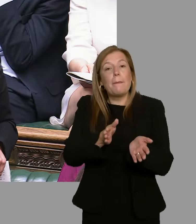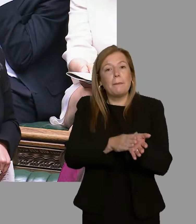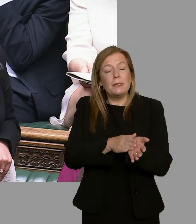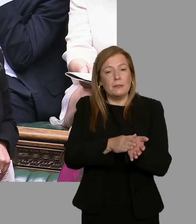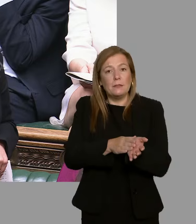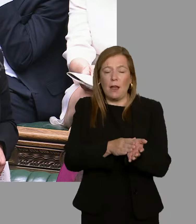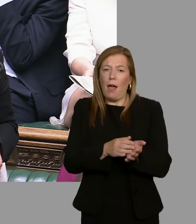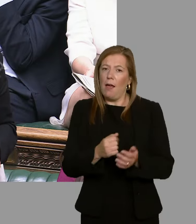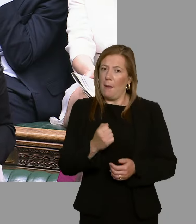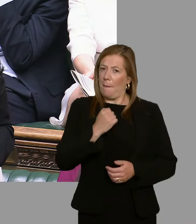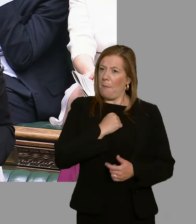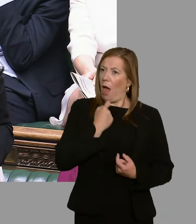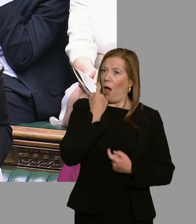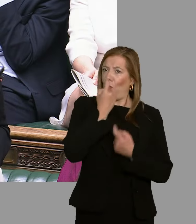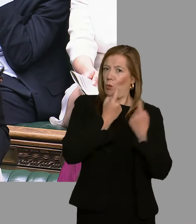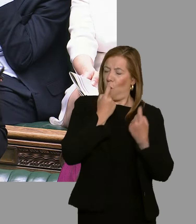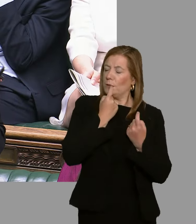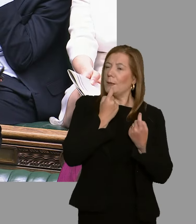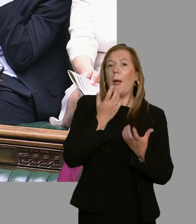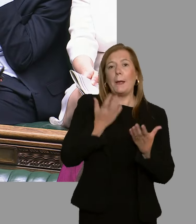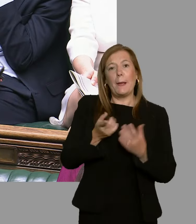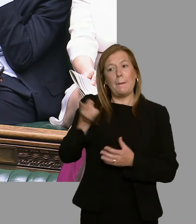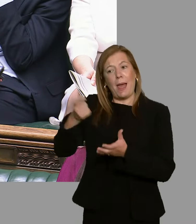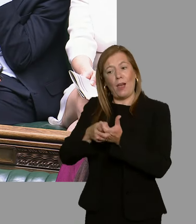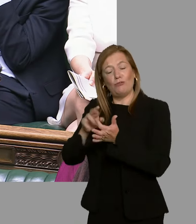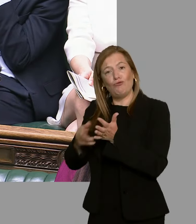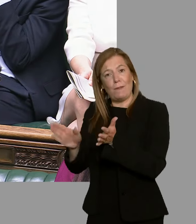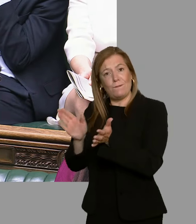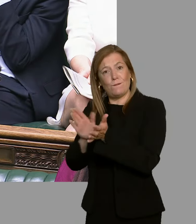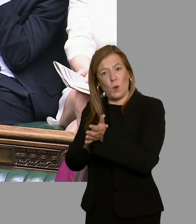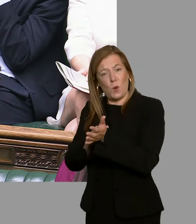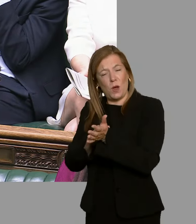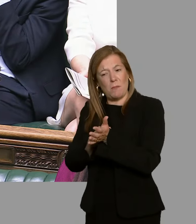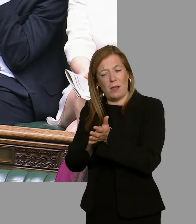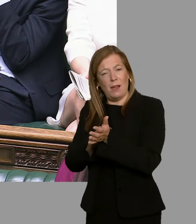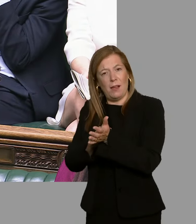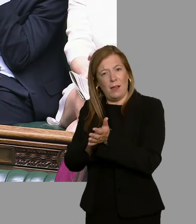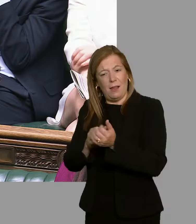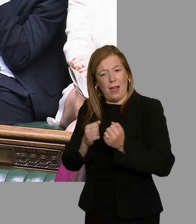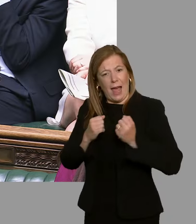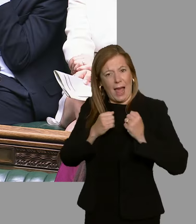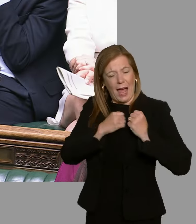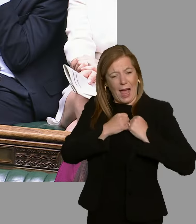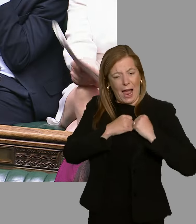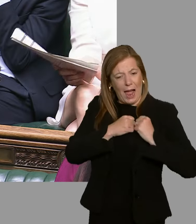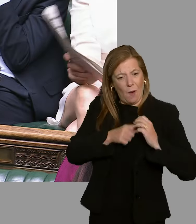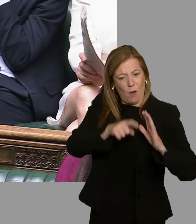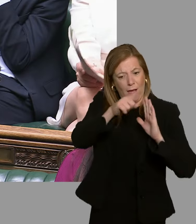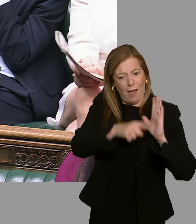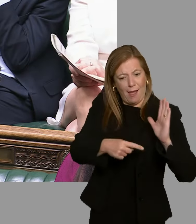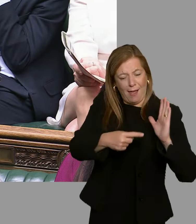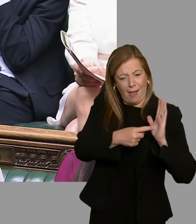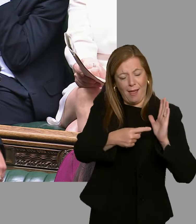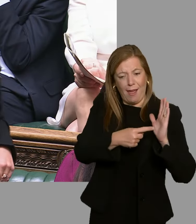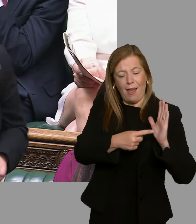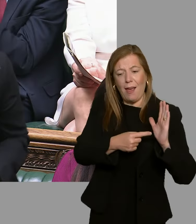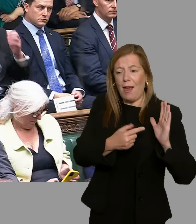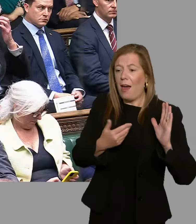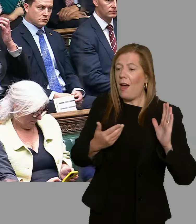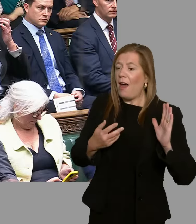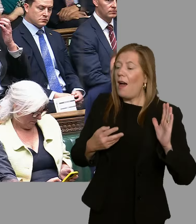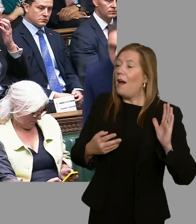working and voting against our employment rights bill show that they are no friend of workers in this